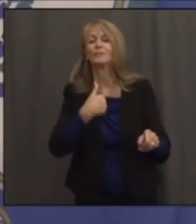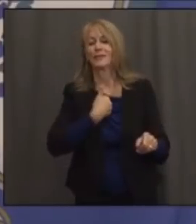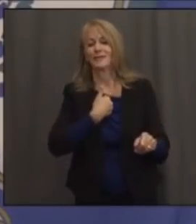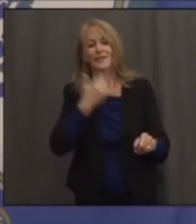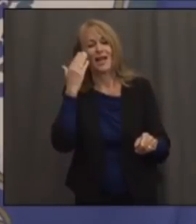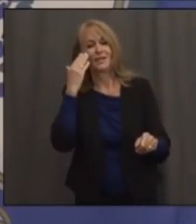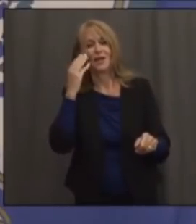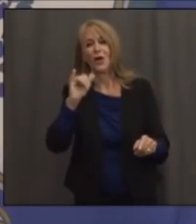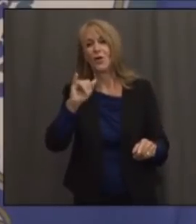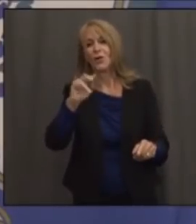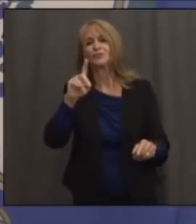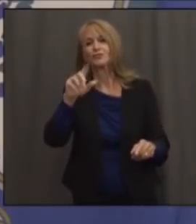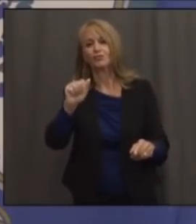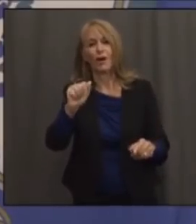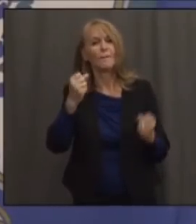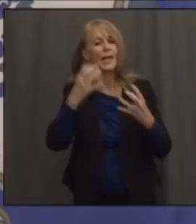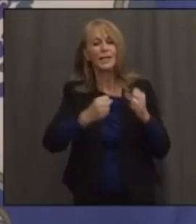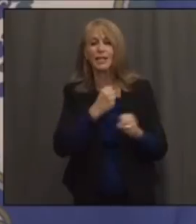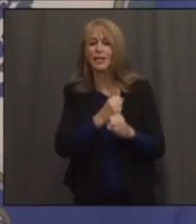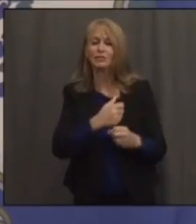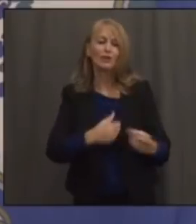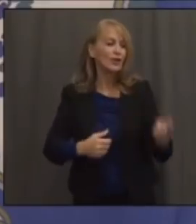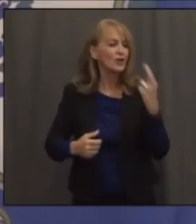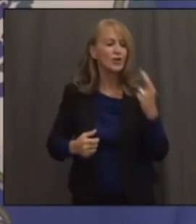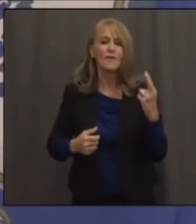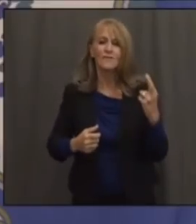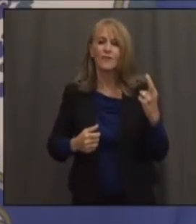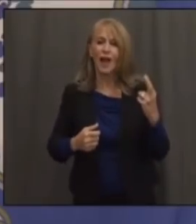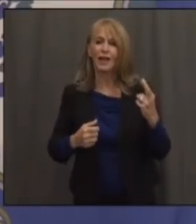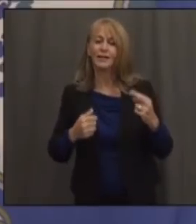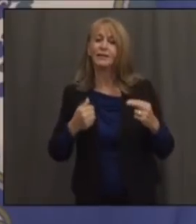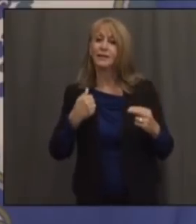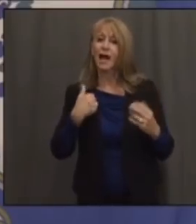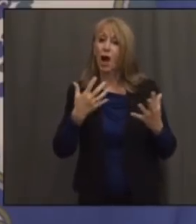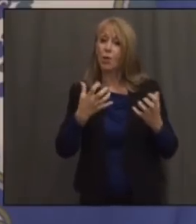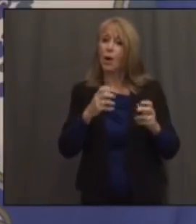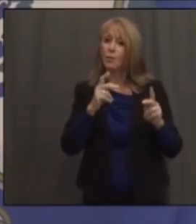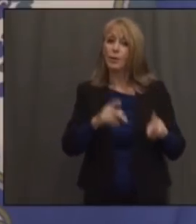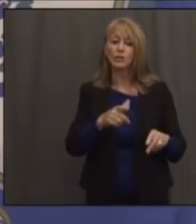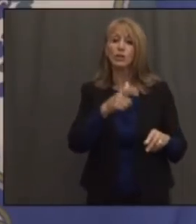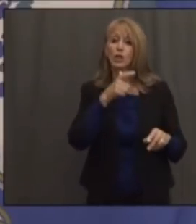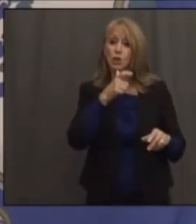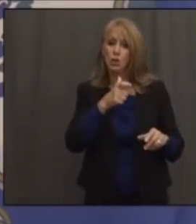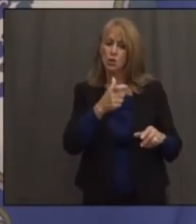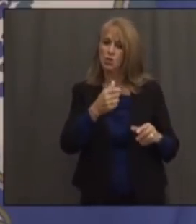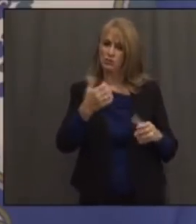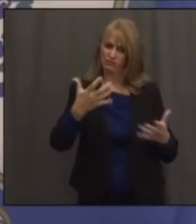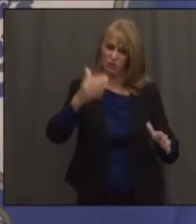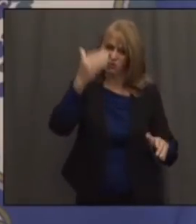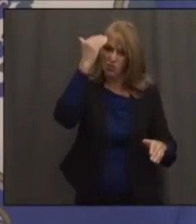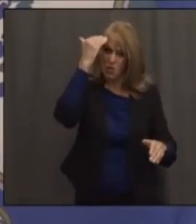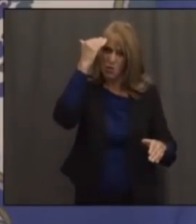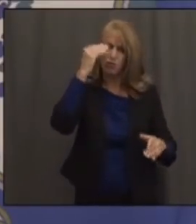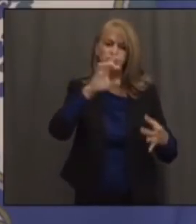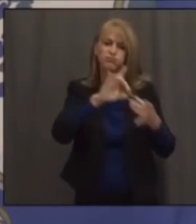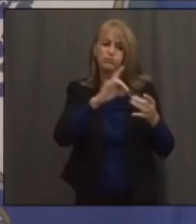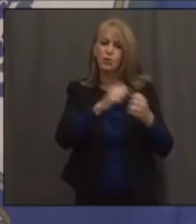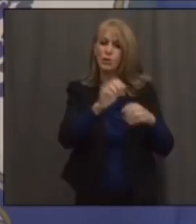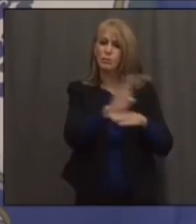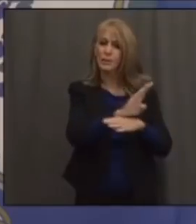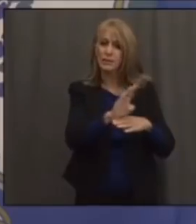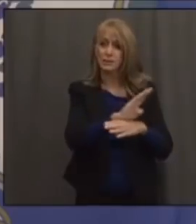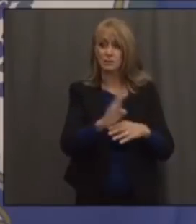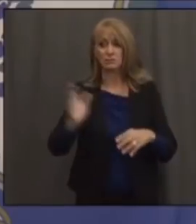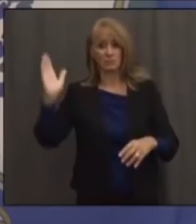known Indra for many, many years, great friend of mine. I really wanted somebody with stature in the business community. We were closing some things